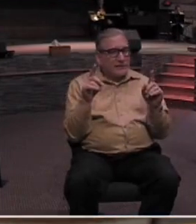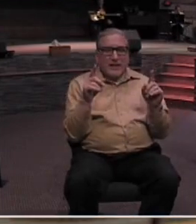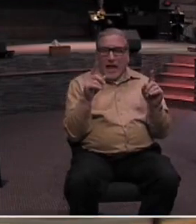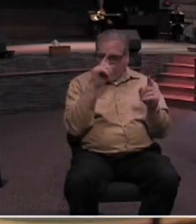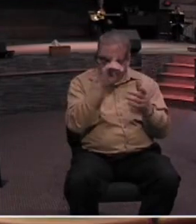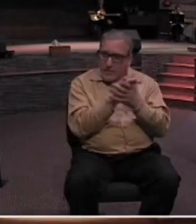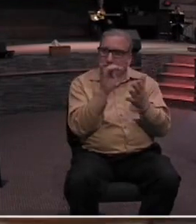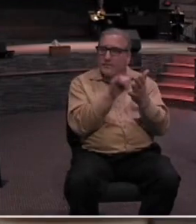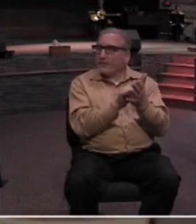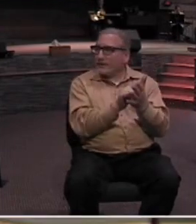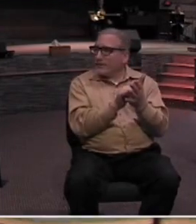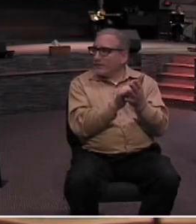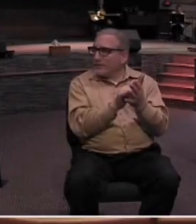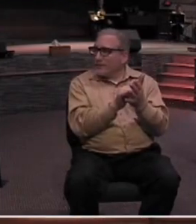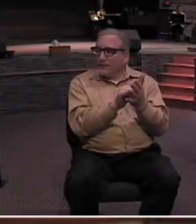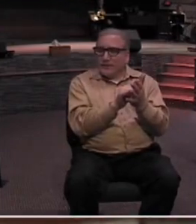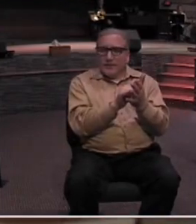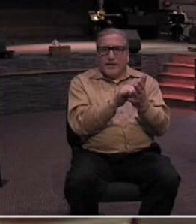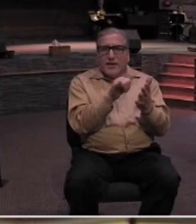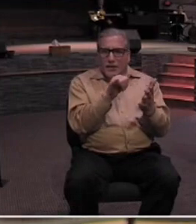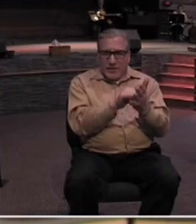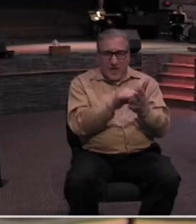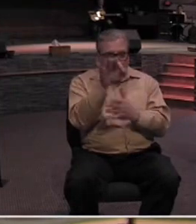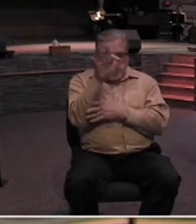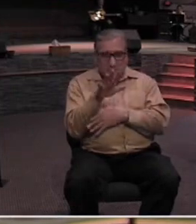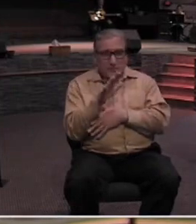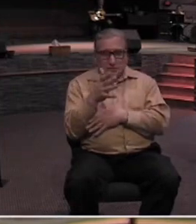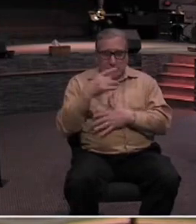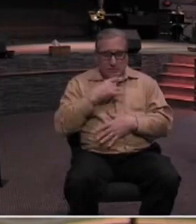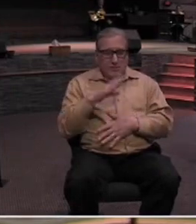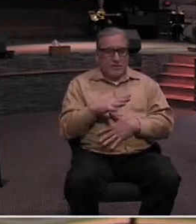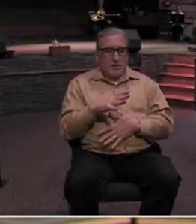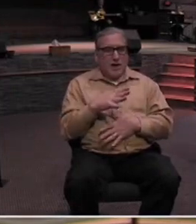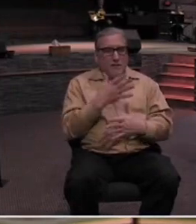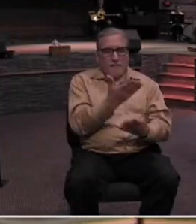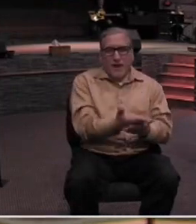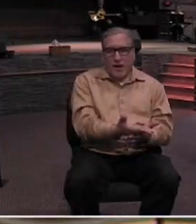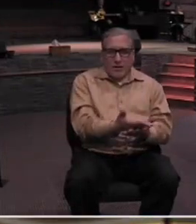believe in it. But that pastor, he didn't like the fact